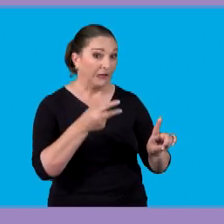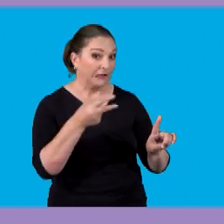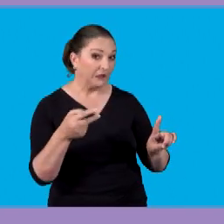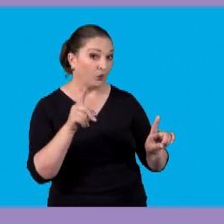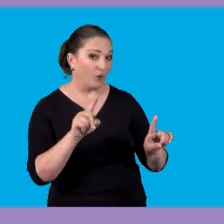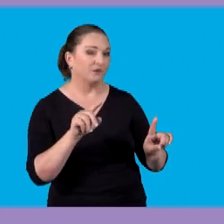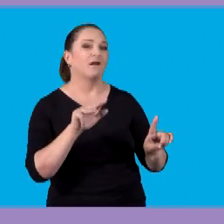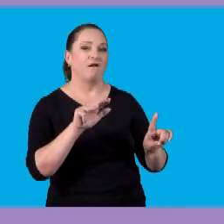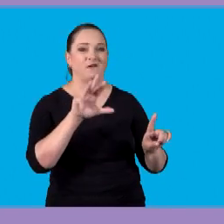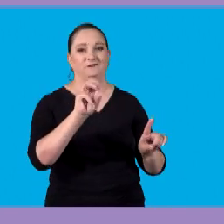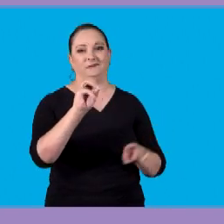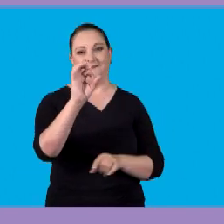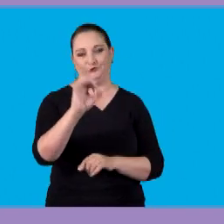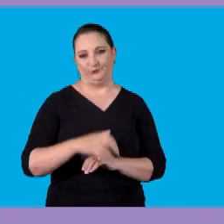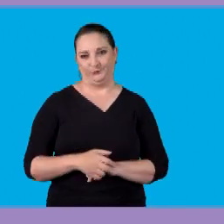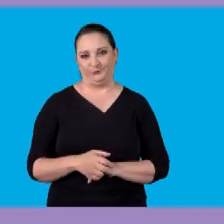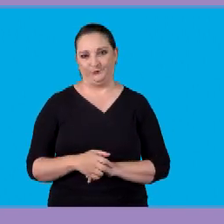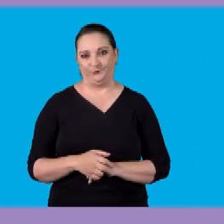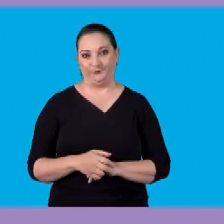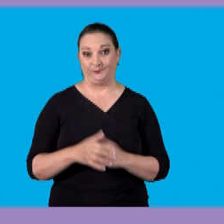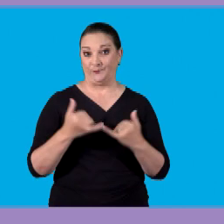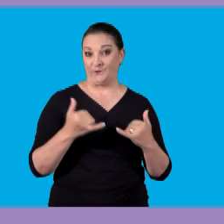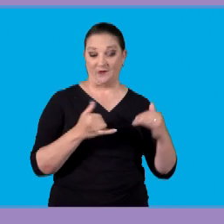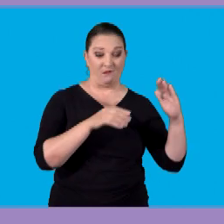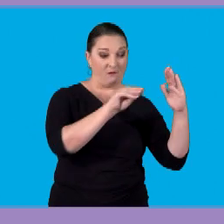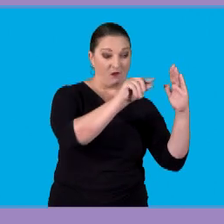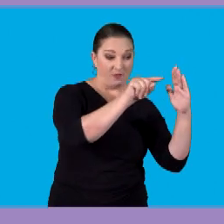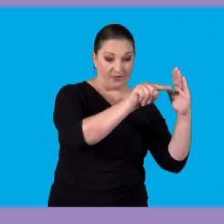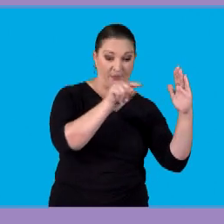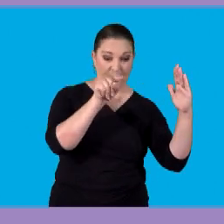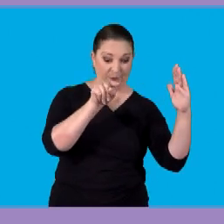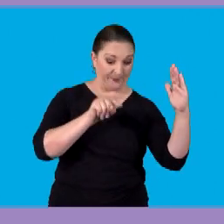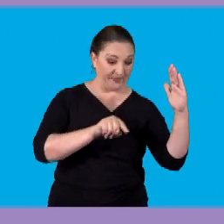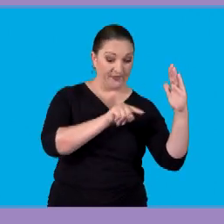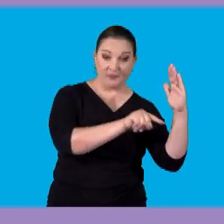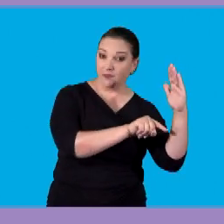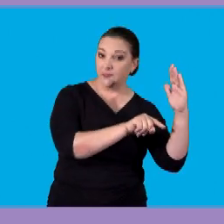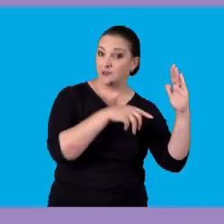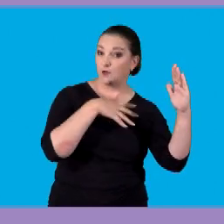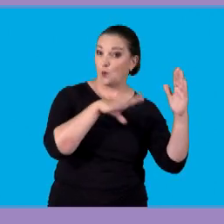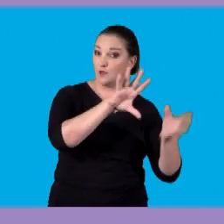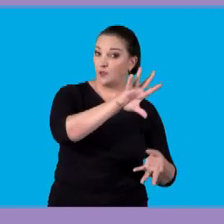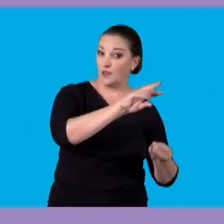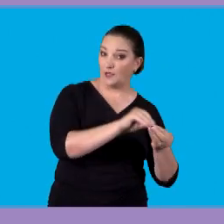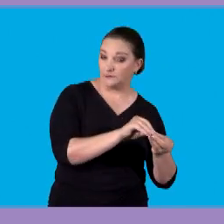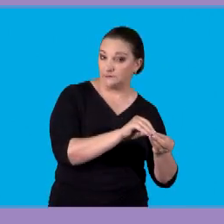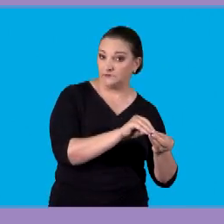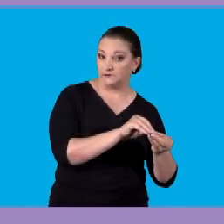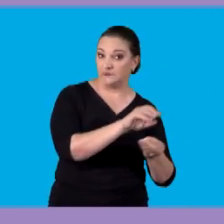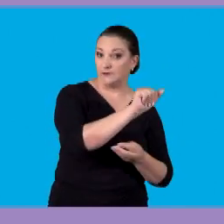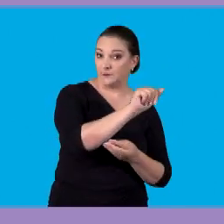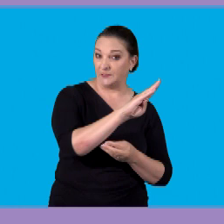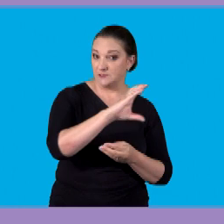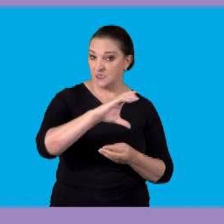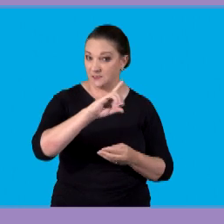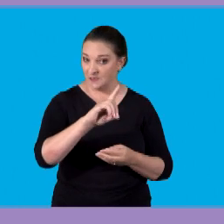all equals to 90 degrees. Now, if we were to add these angles, so that's angle A plus angle B